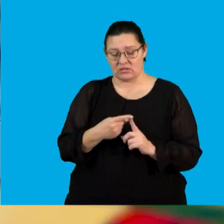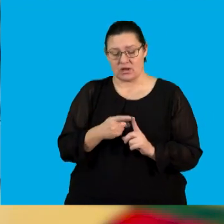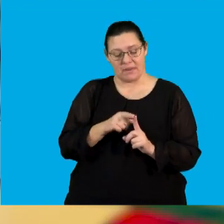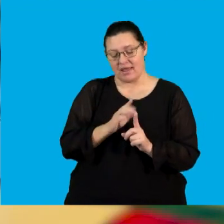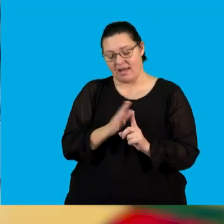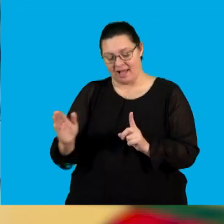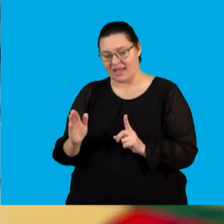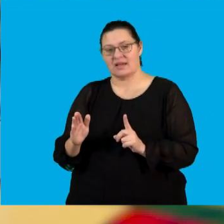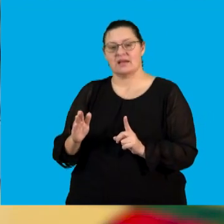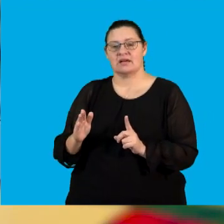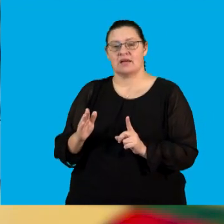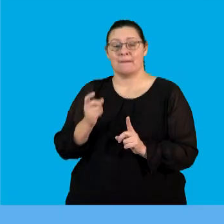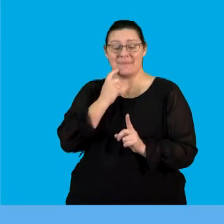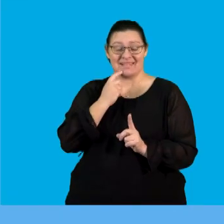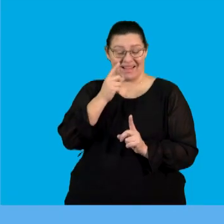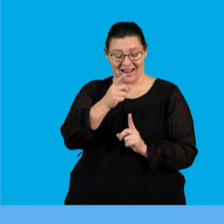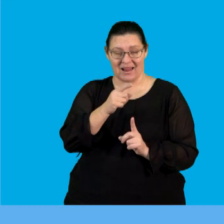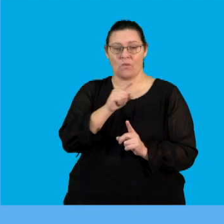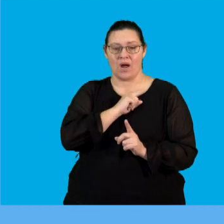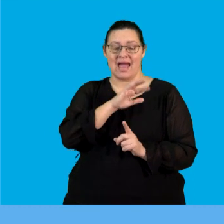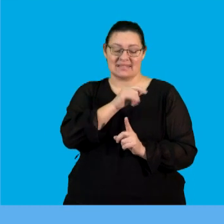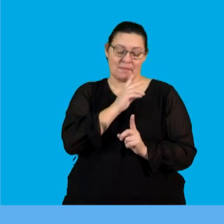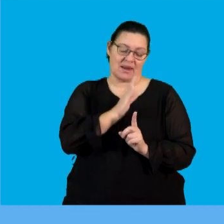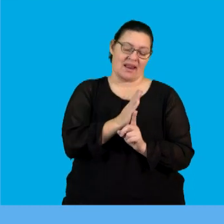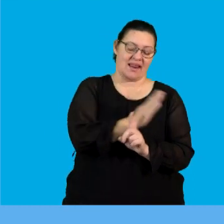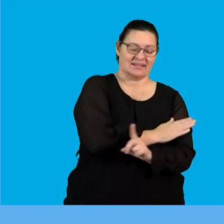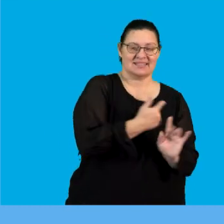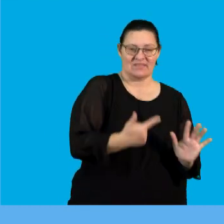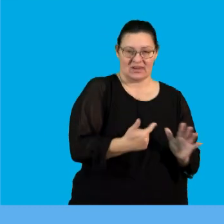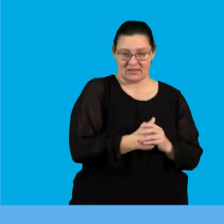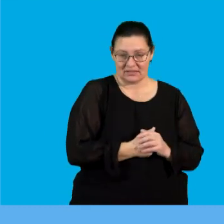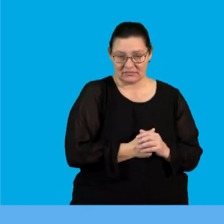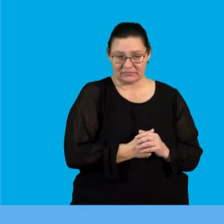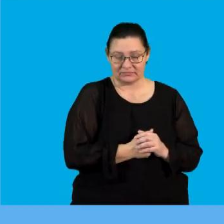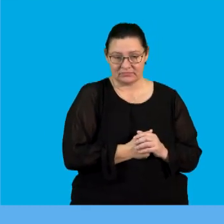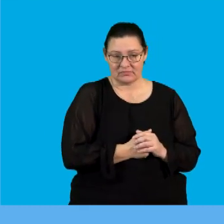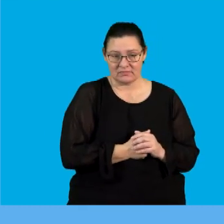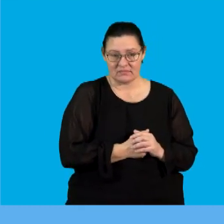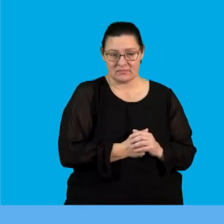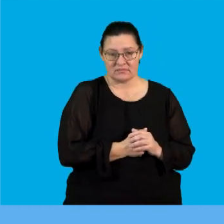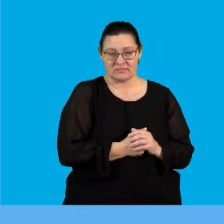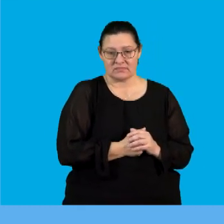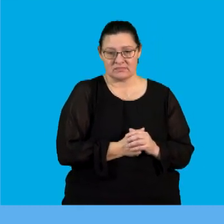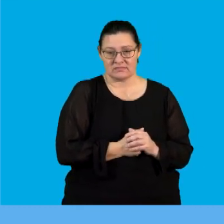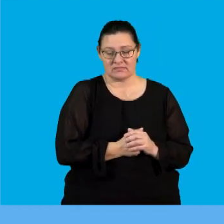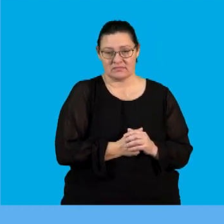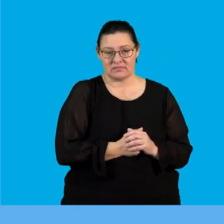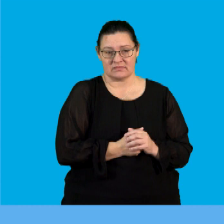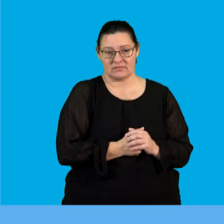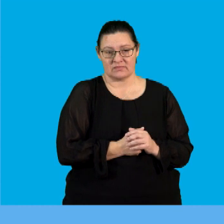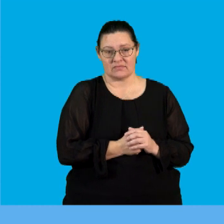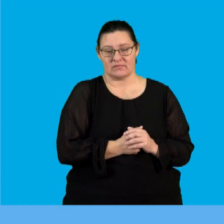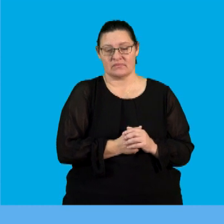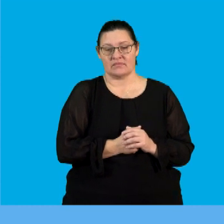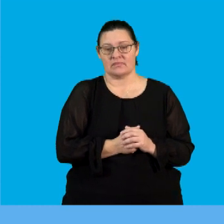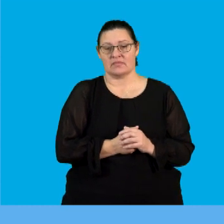above 7. So with this one, because they are acidic, then when they are dissolved in water, then they will have a pH that is less